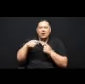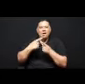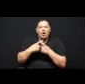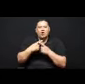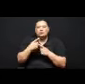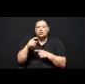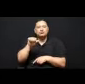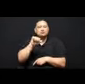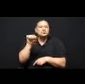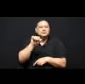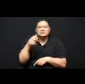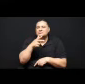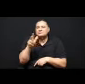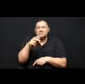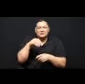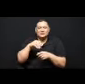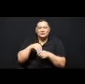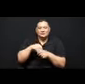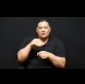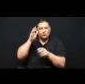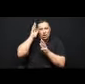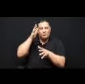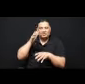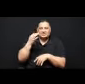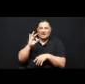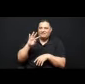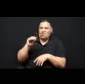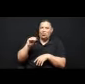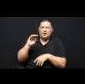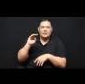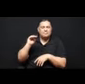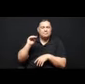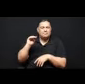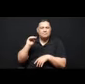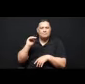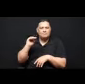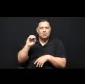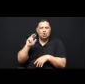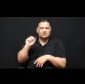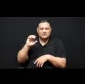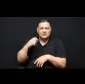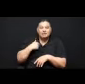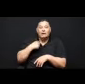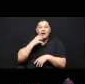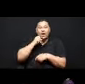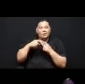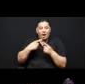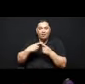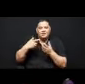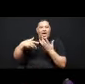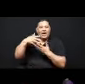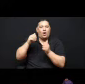1940 Merce. What I really cared about was getting to hang out with my grandparents for a whole week.